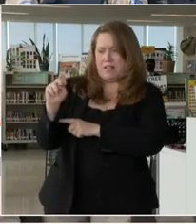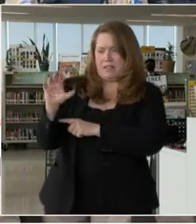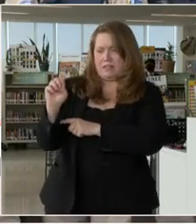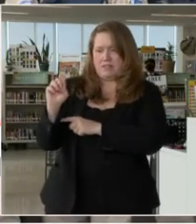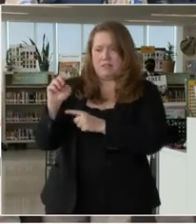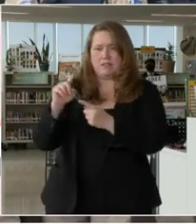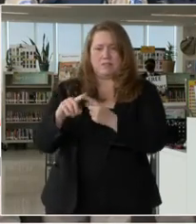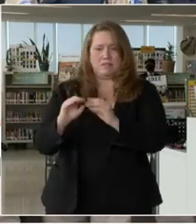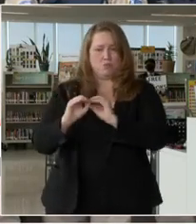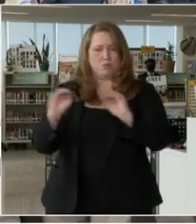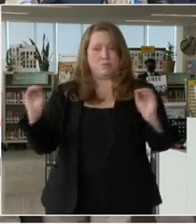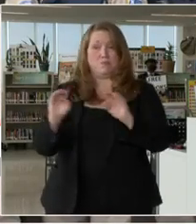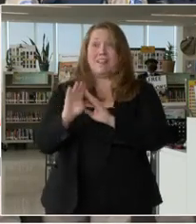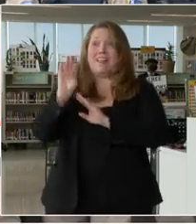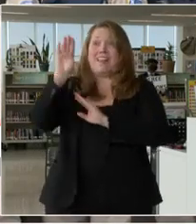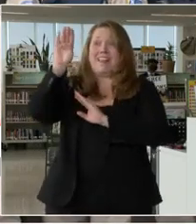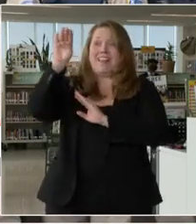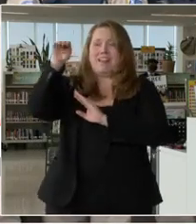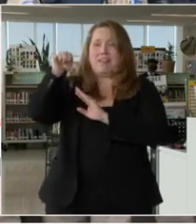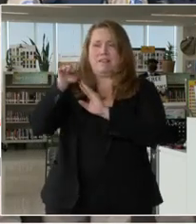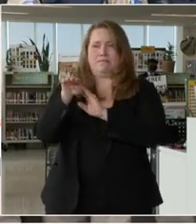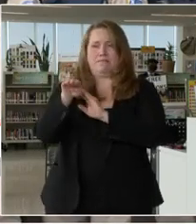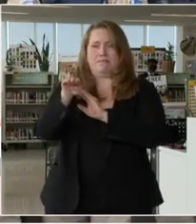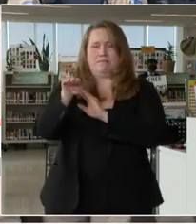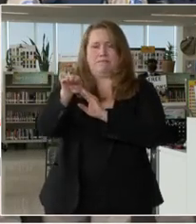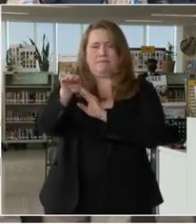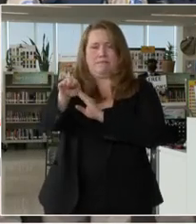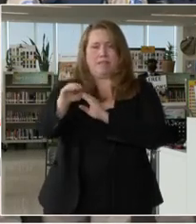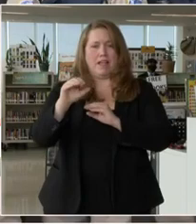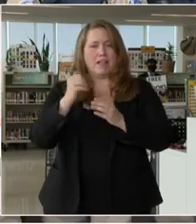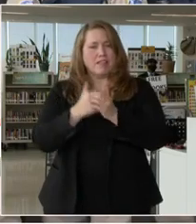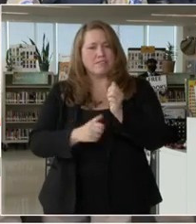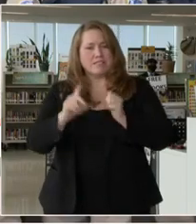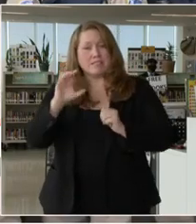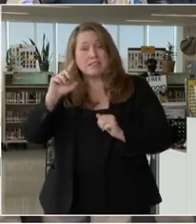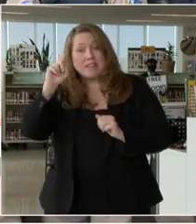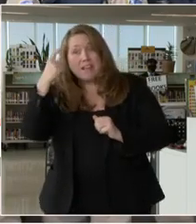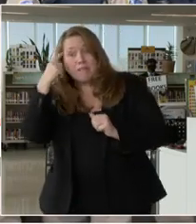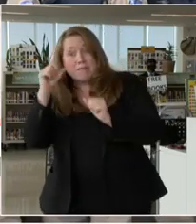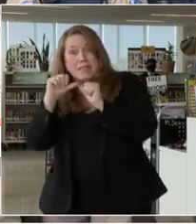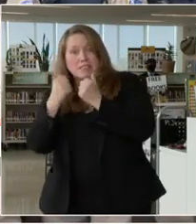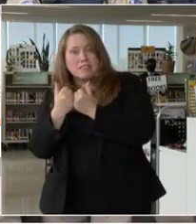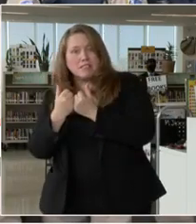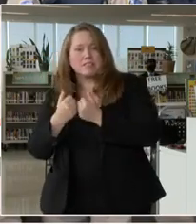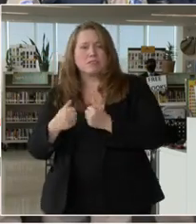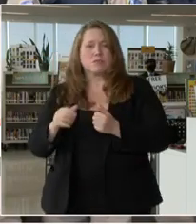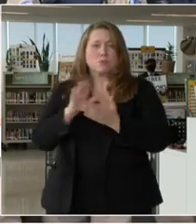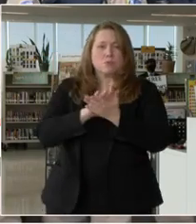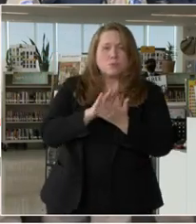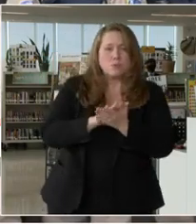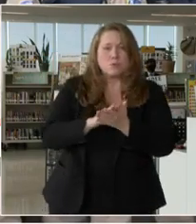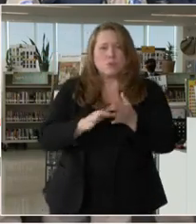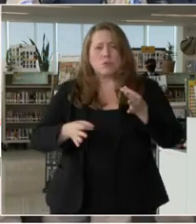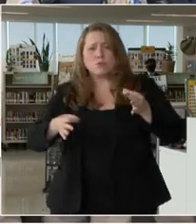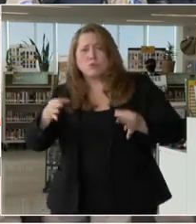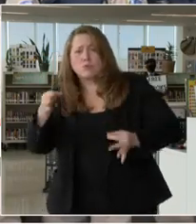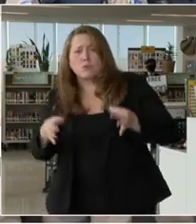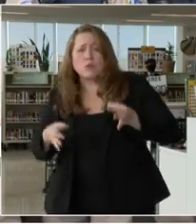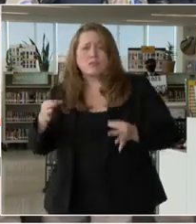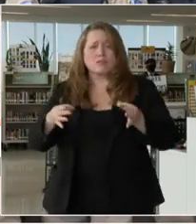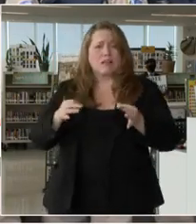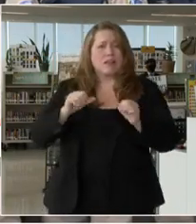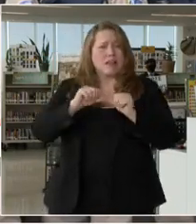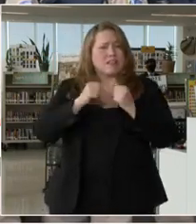Metropolitan Police Department, every DC government agency, DC public schools, the courts, supervising agencies, everybody will